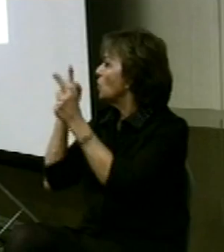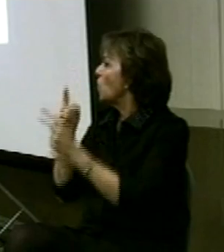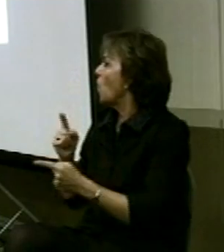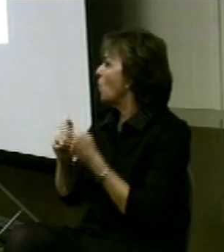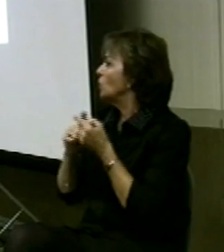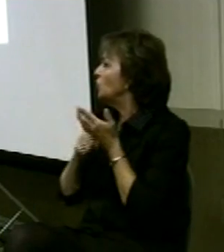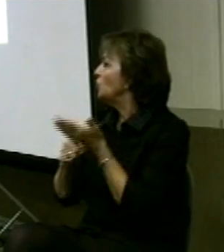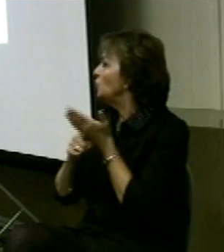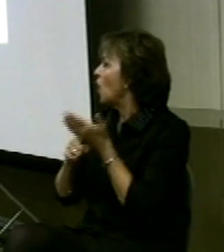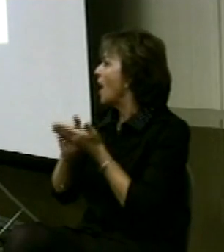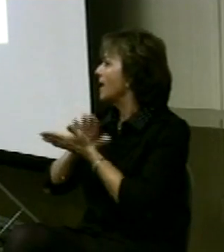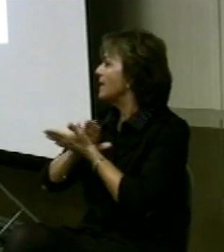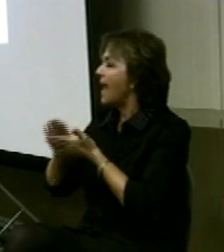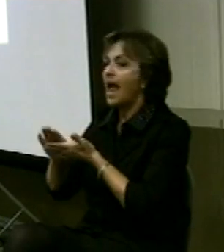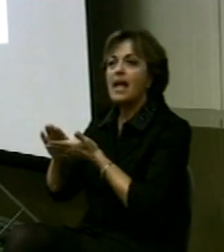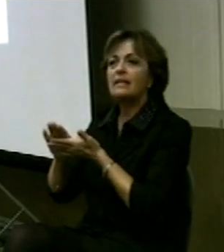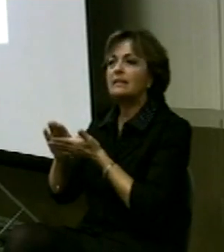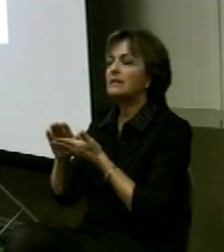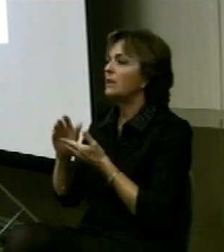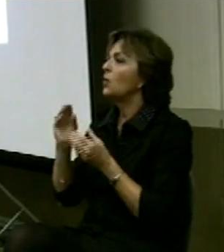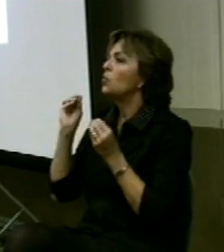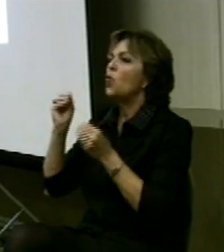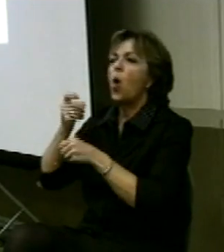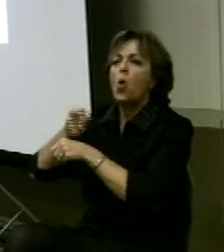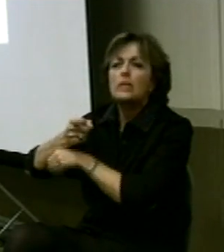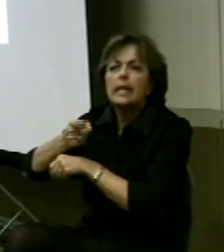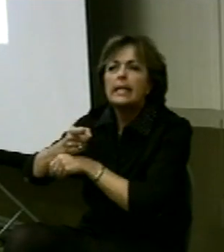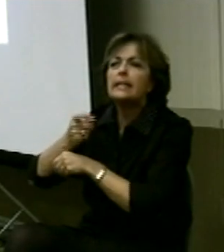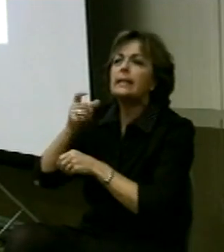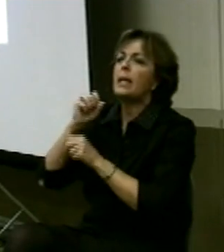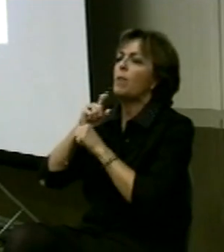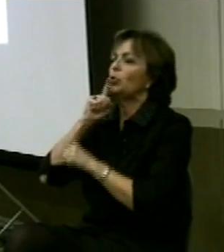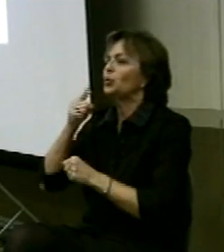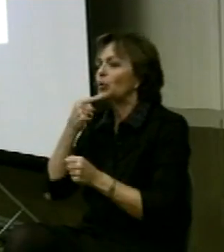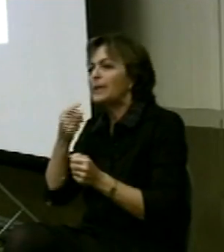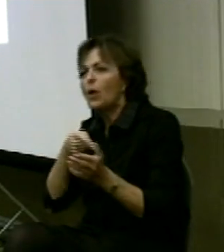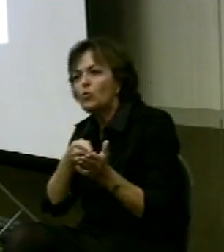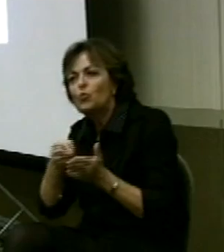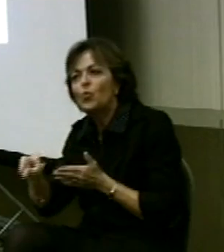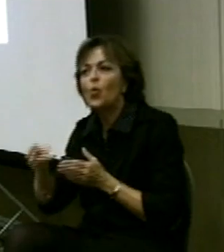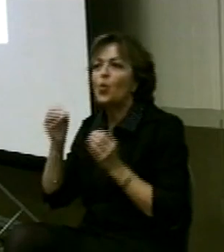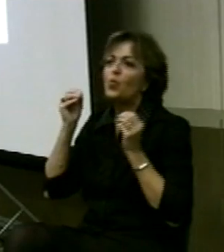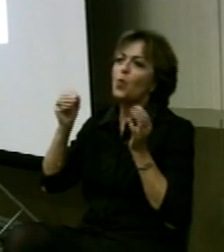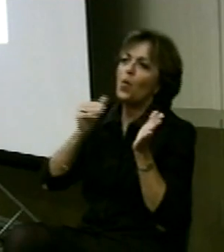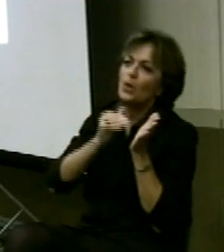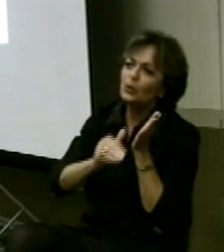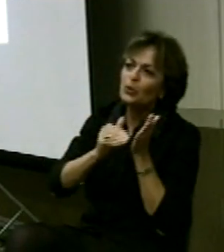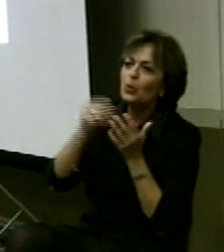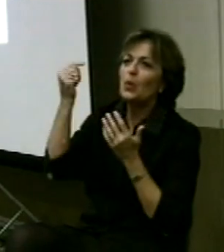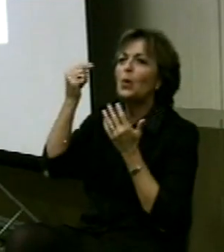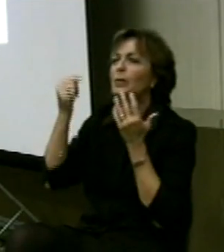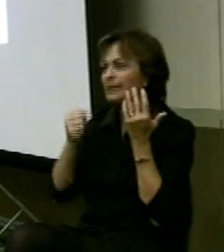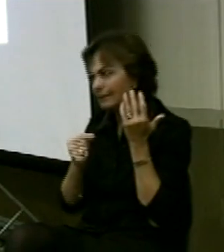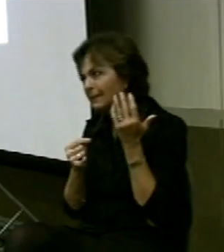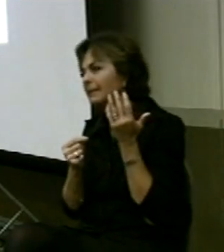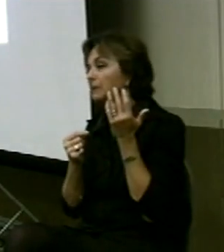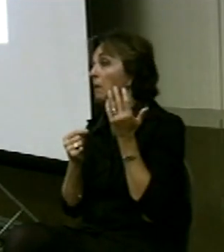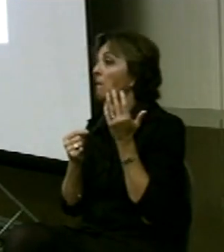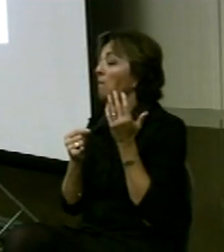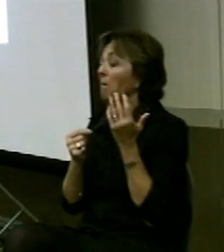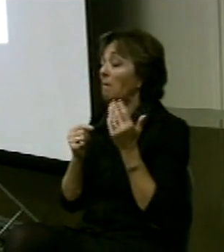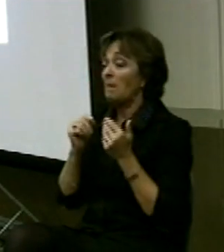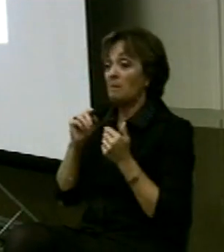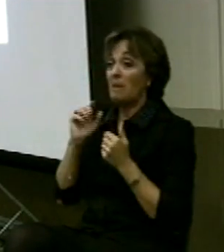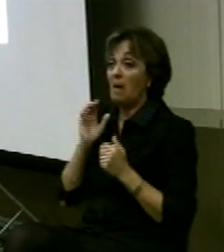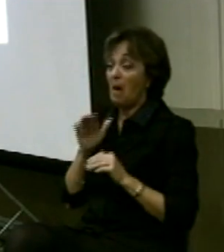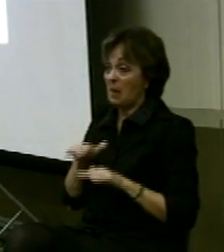talk nice and to not have any teasing, to make sure that you tell the truth and not make any excuses. Oh yeah, right, like any of our kids